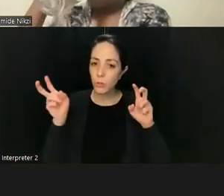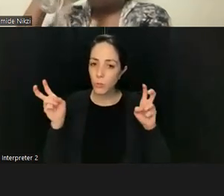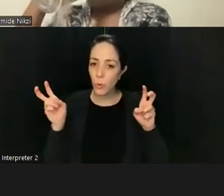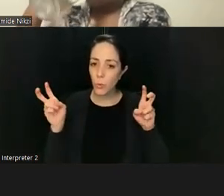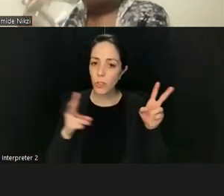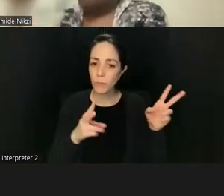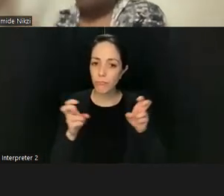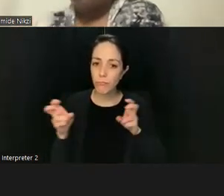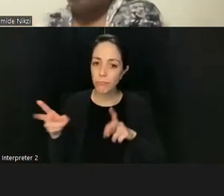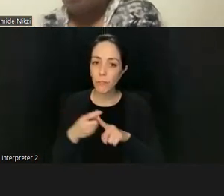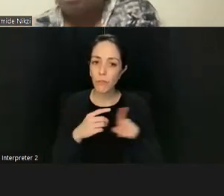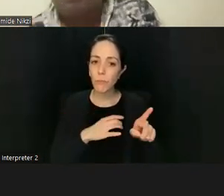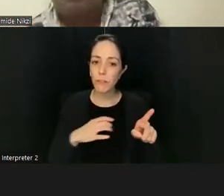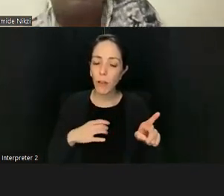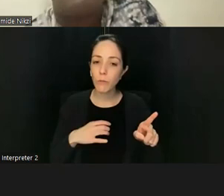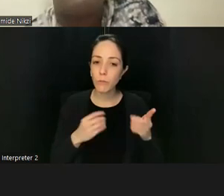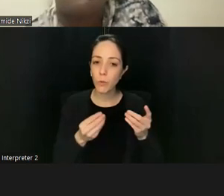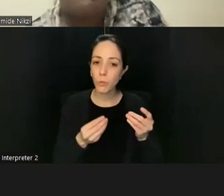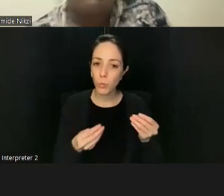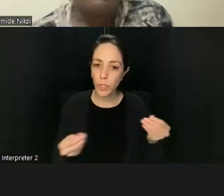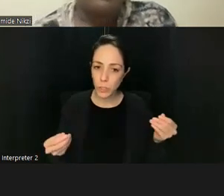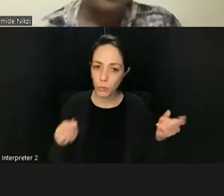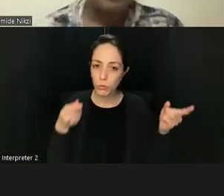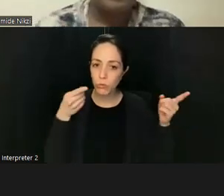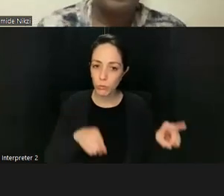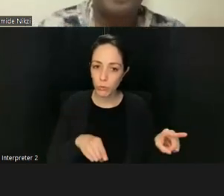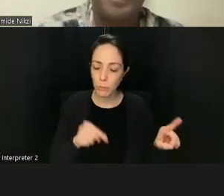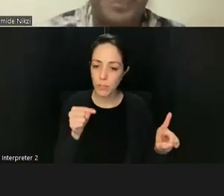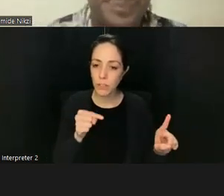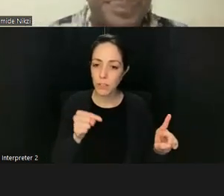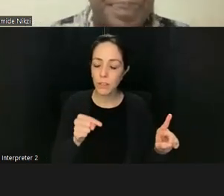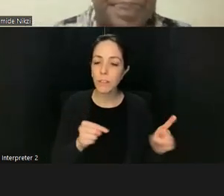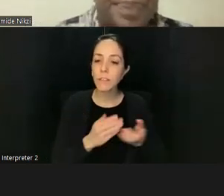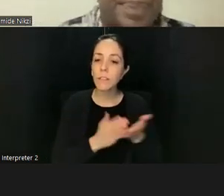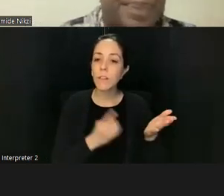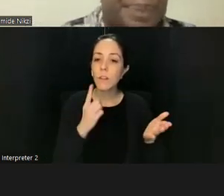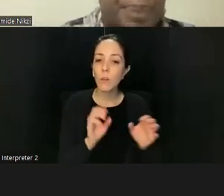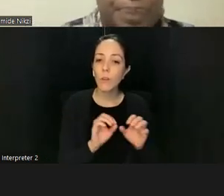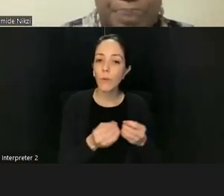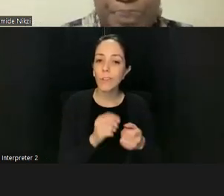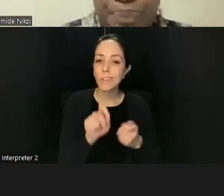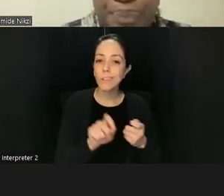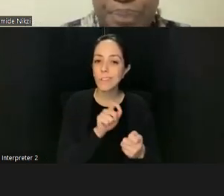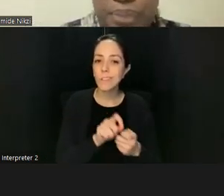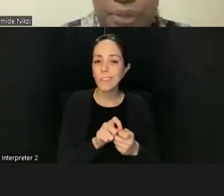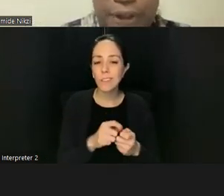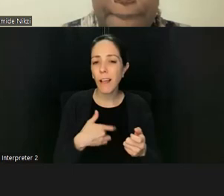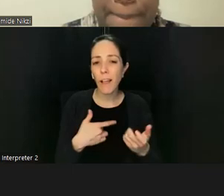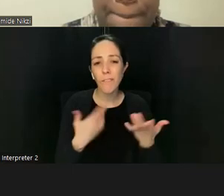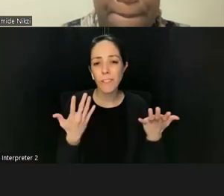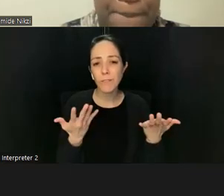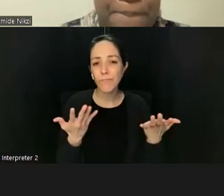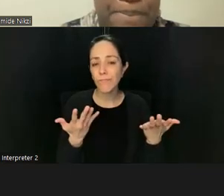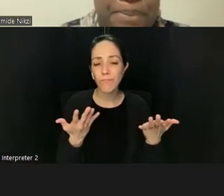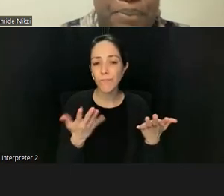council resolution, and there's a section about the organizational details that I think is just superfluous. I mean, the important part is that